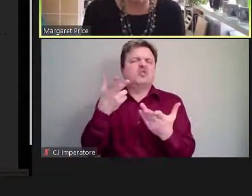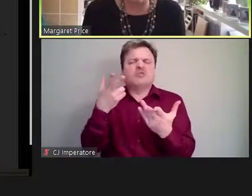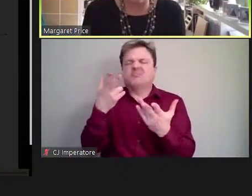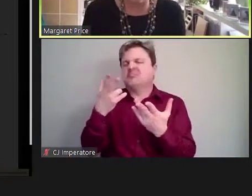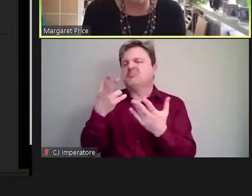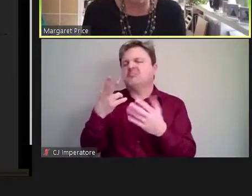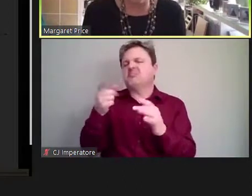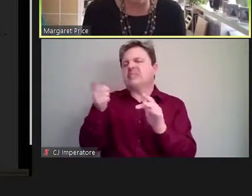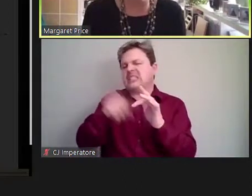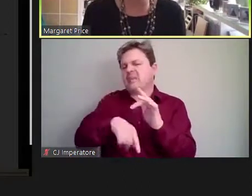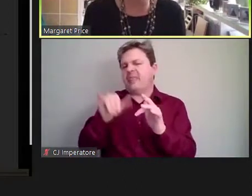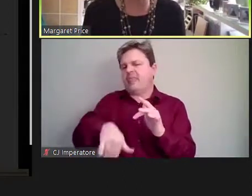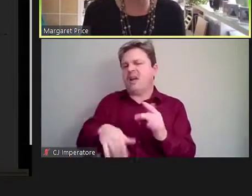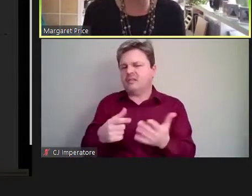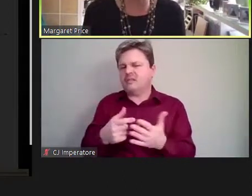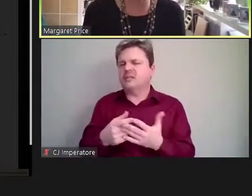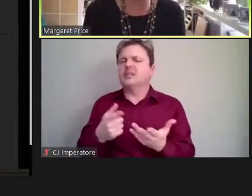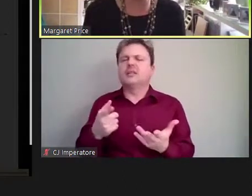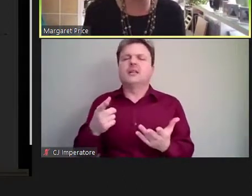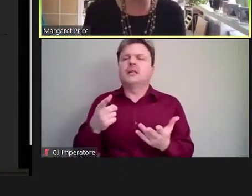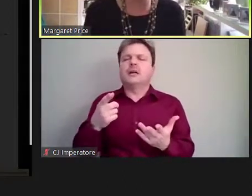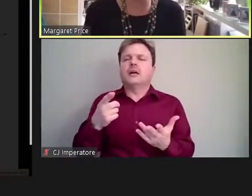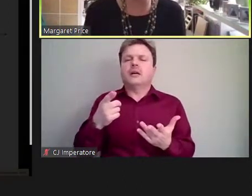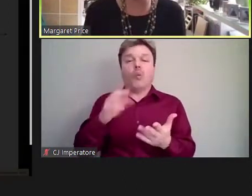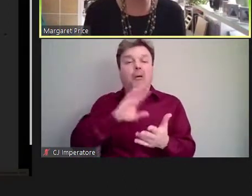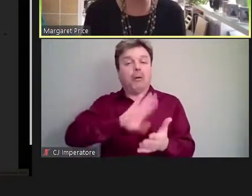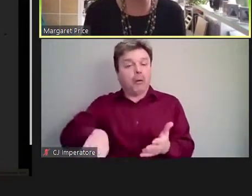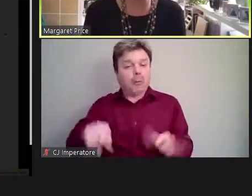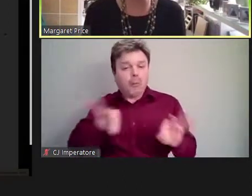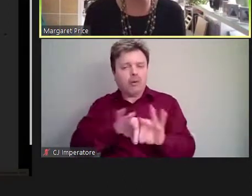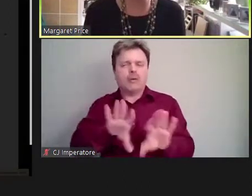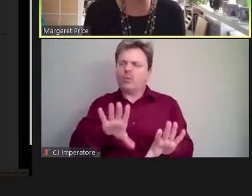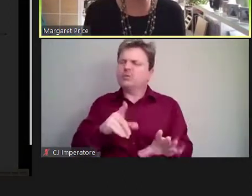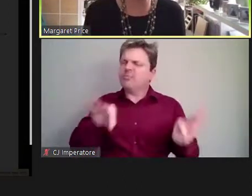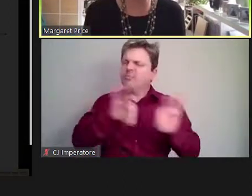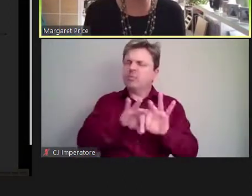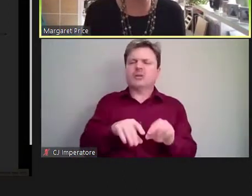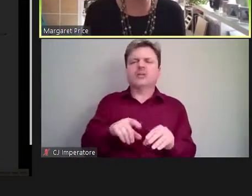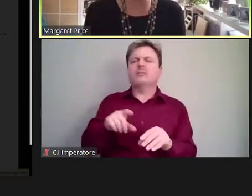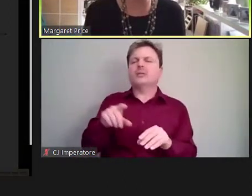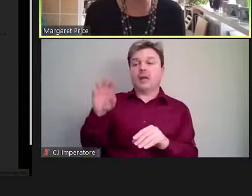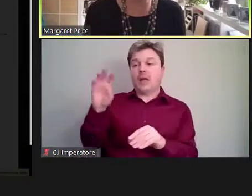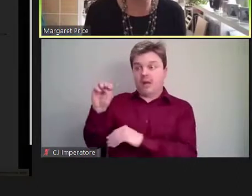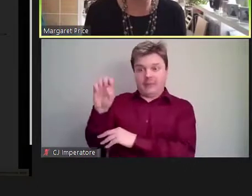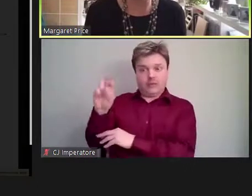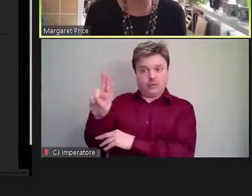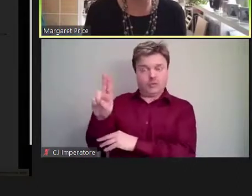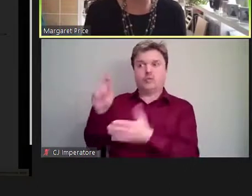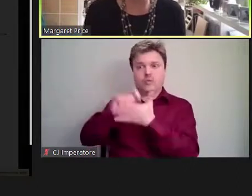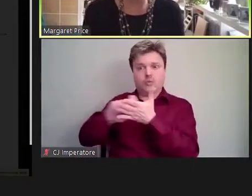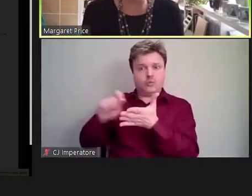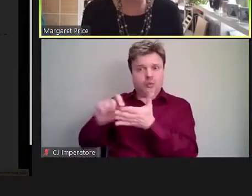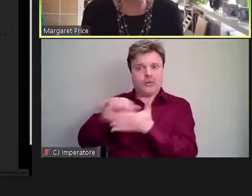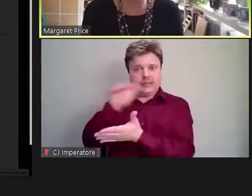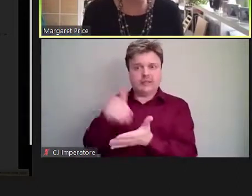that for one thing, from what I understand, MSU's Writing Center is super on the ball. I'm not sure this